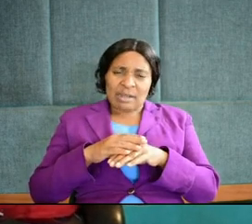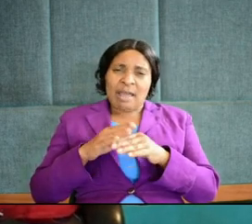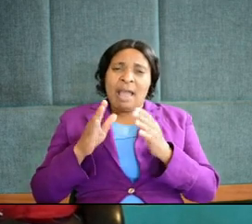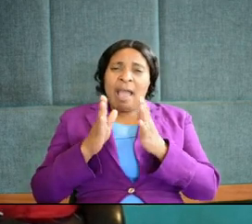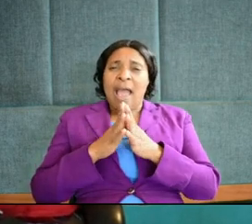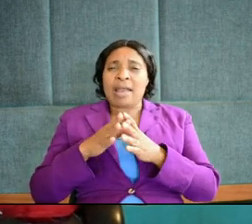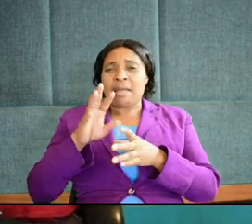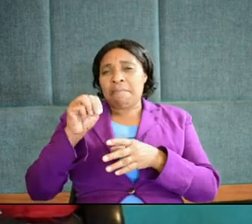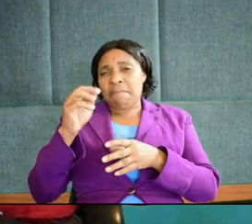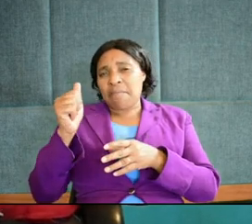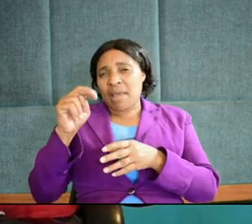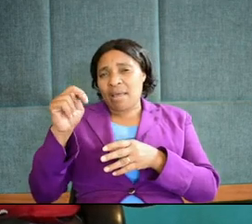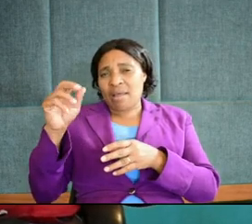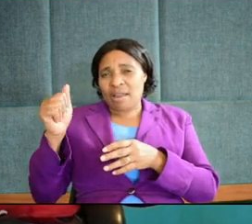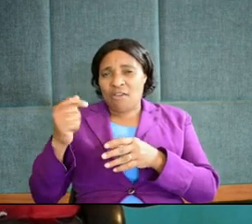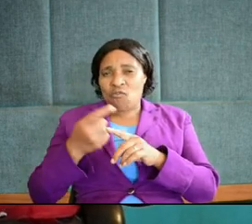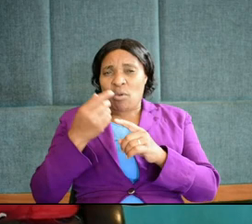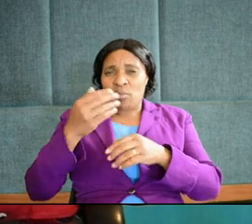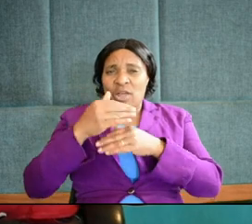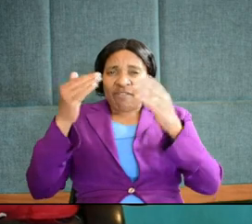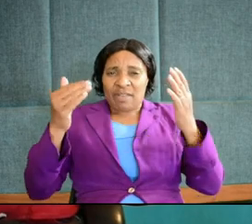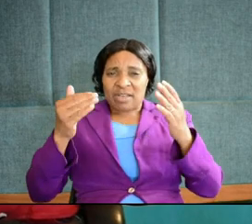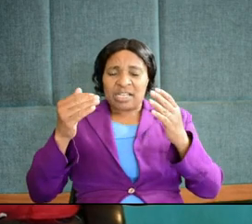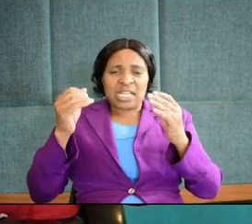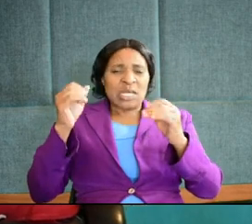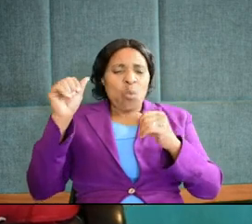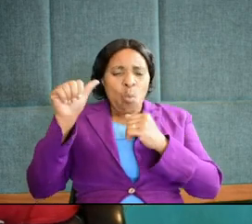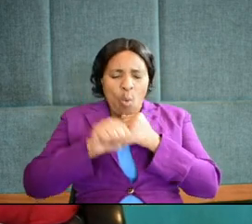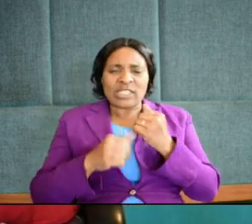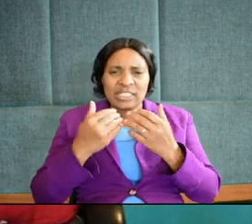heaven sound like it was the worst thing anyone could eat.